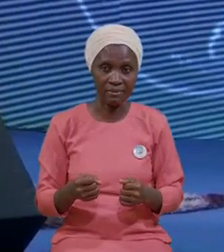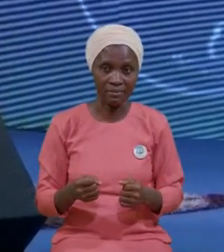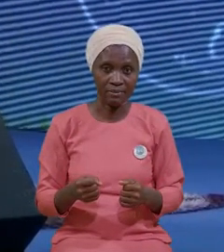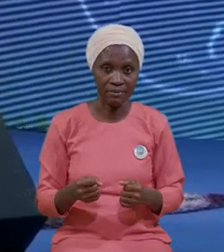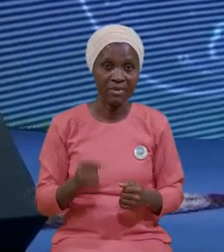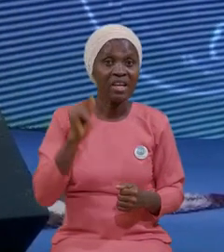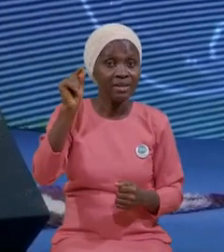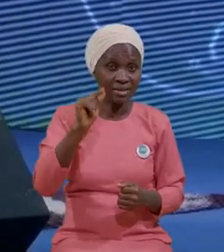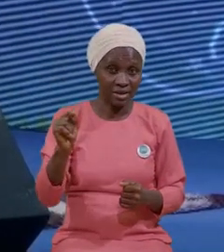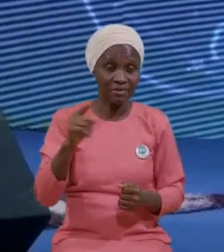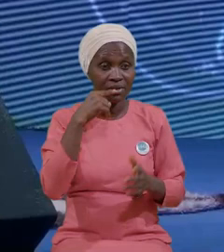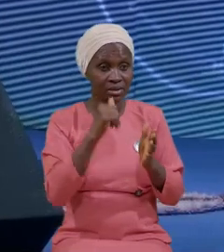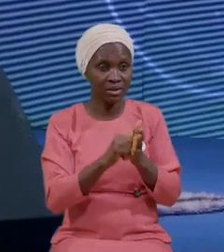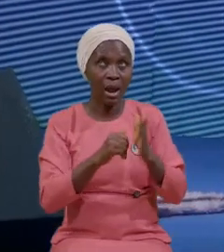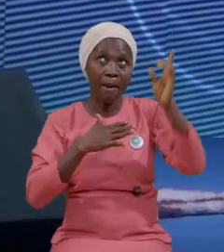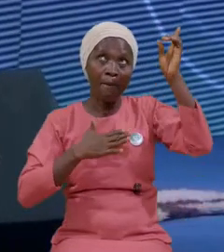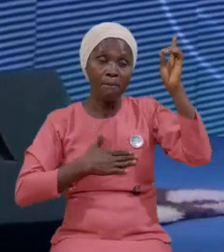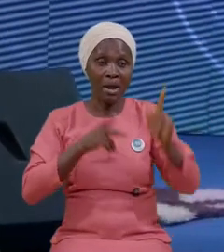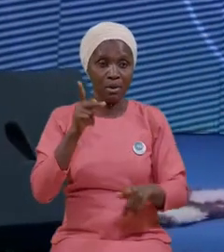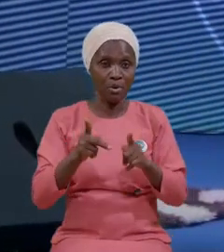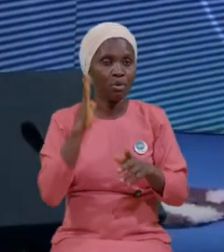Therefore, my people shall know my name.